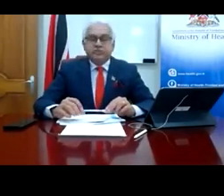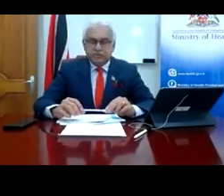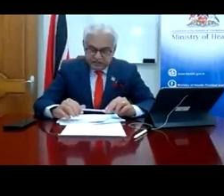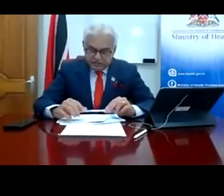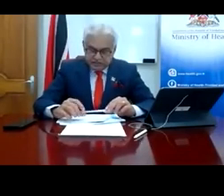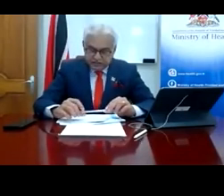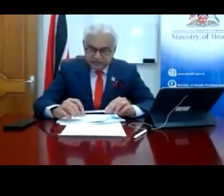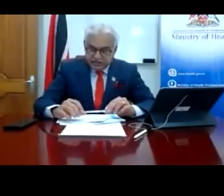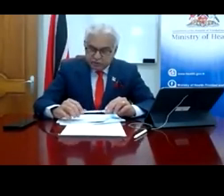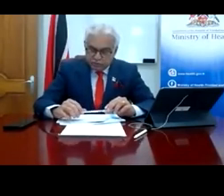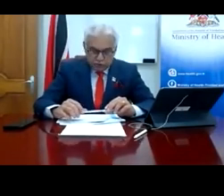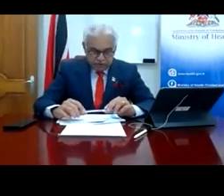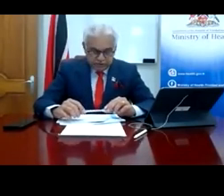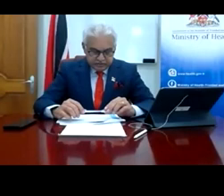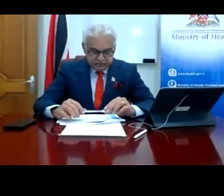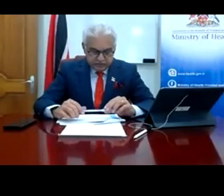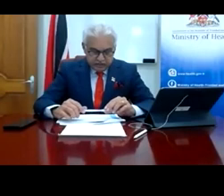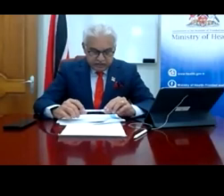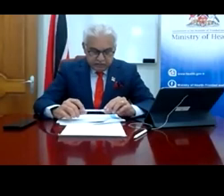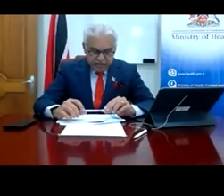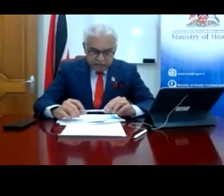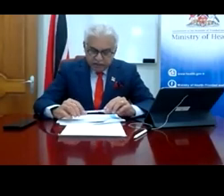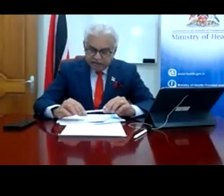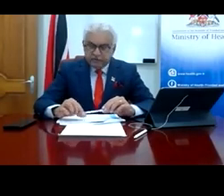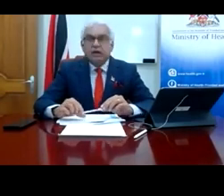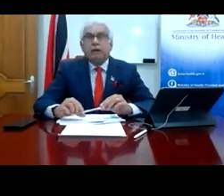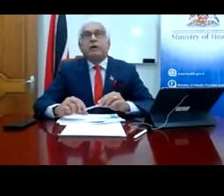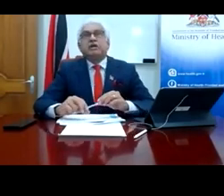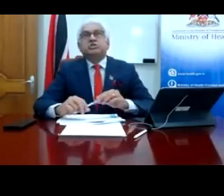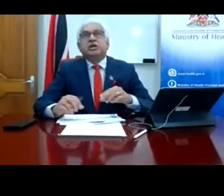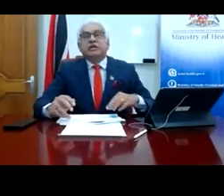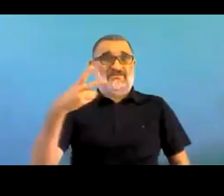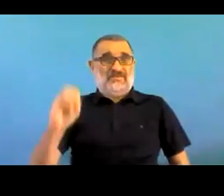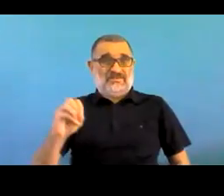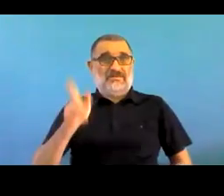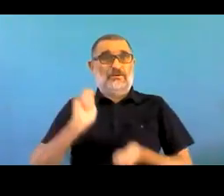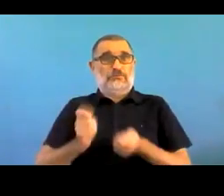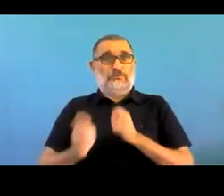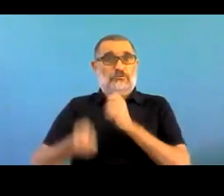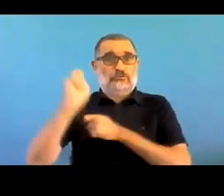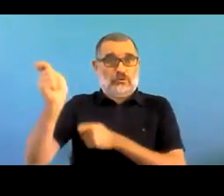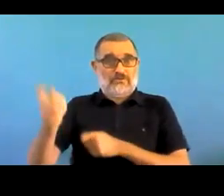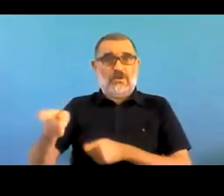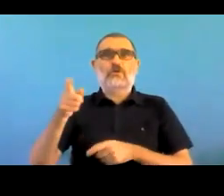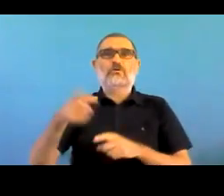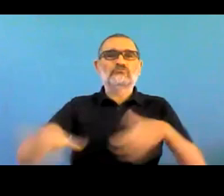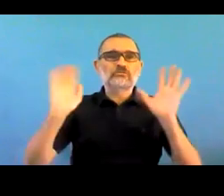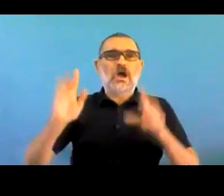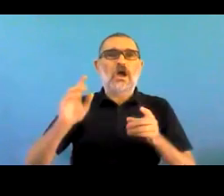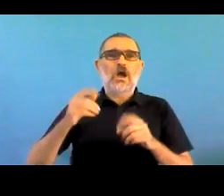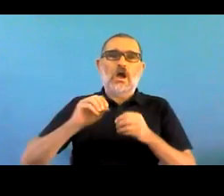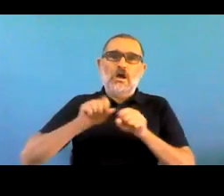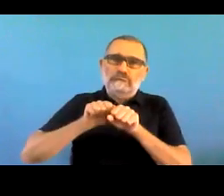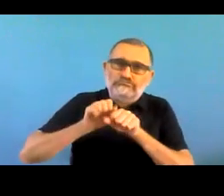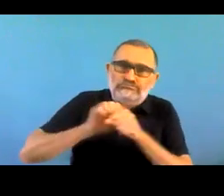March 30th, stay-at-home orders. May 12th, partial easing of restrictions to try to